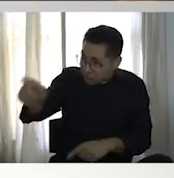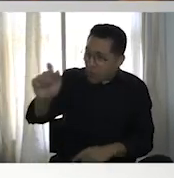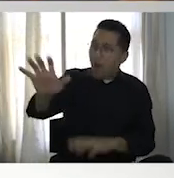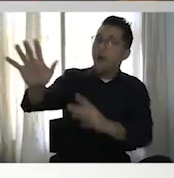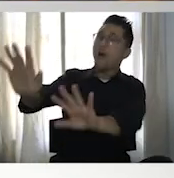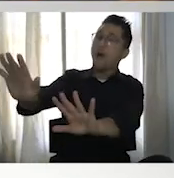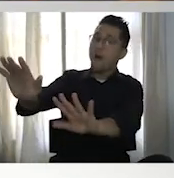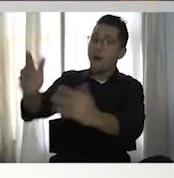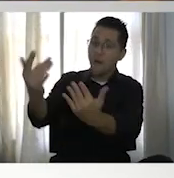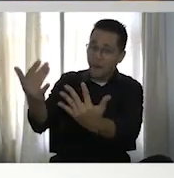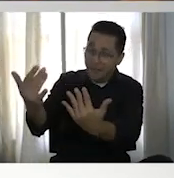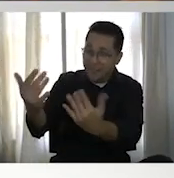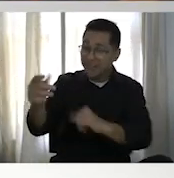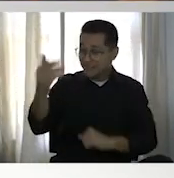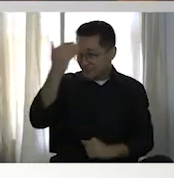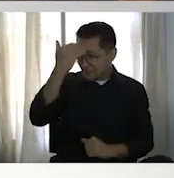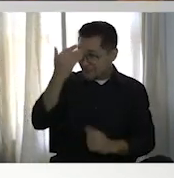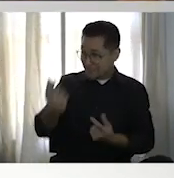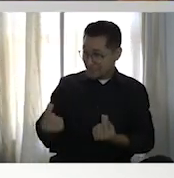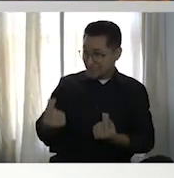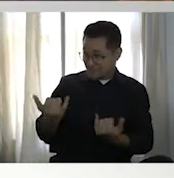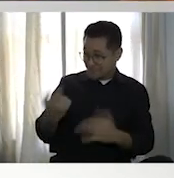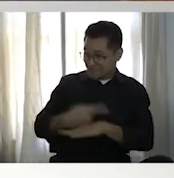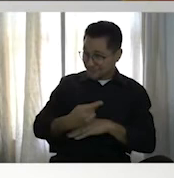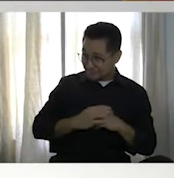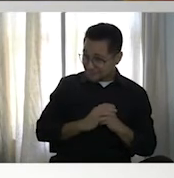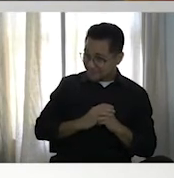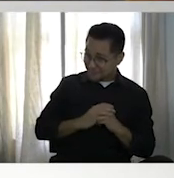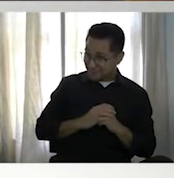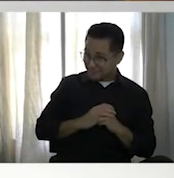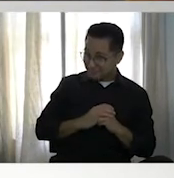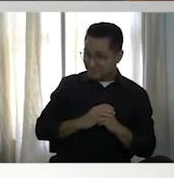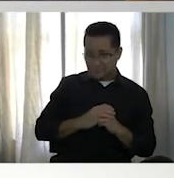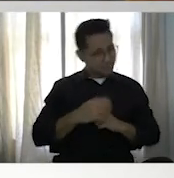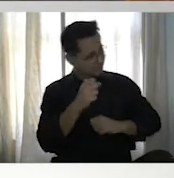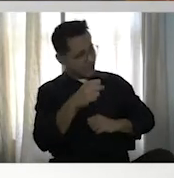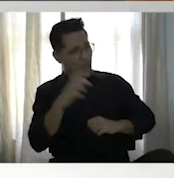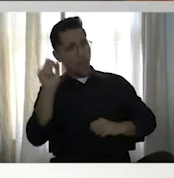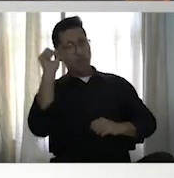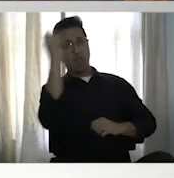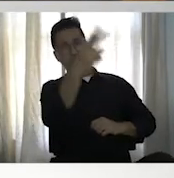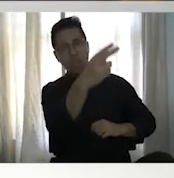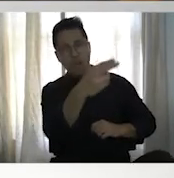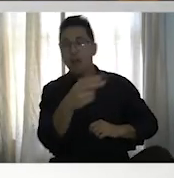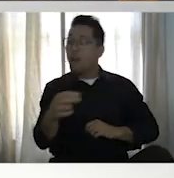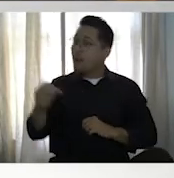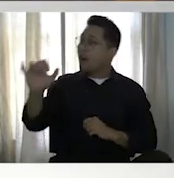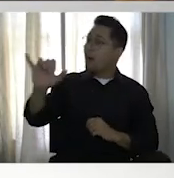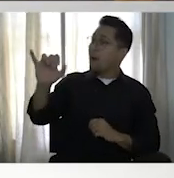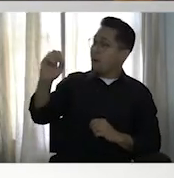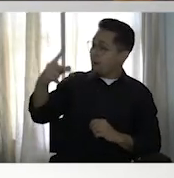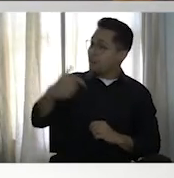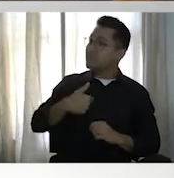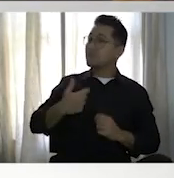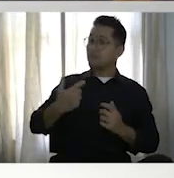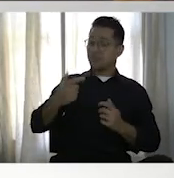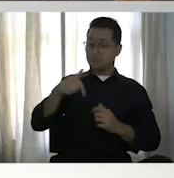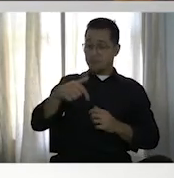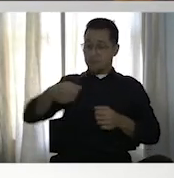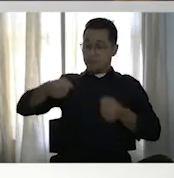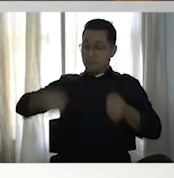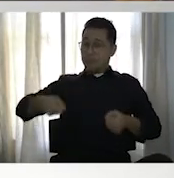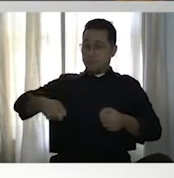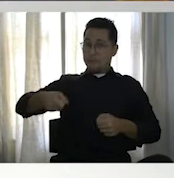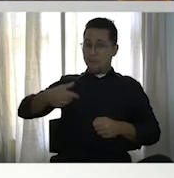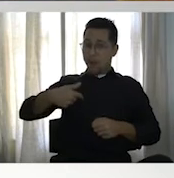Wait a minute. Do you know what we're doing here? Well, yeah, I'm throwing the ball. Yes. Oh, okay. So I'm going to hold the